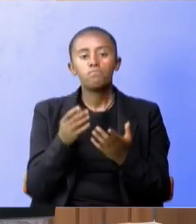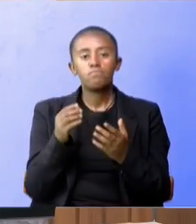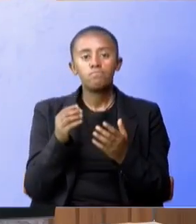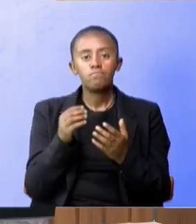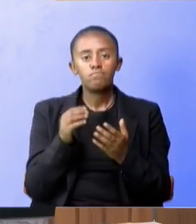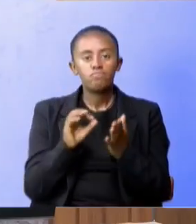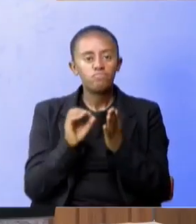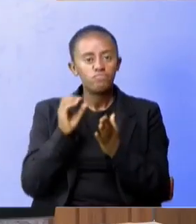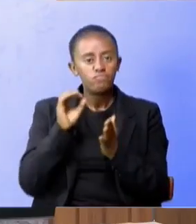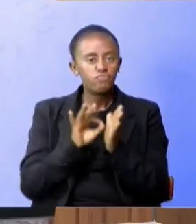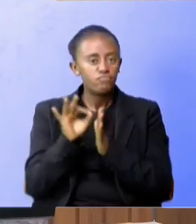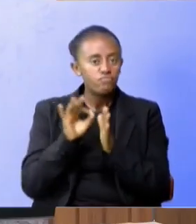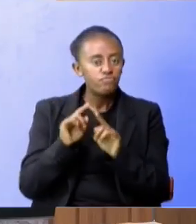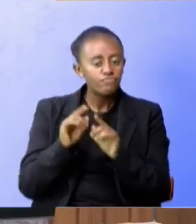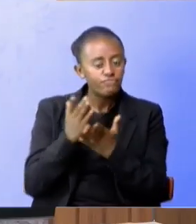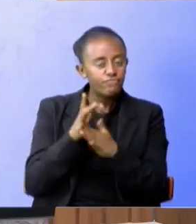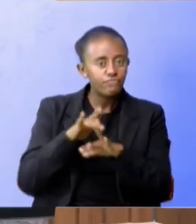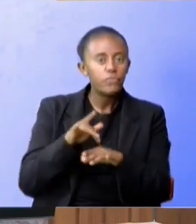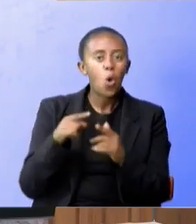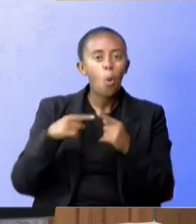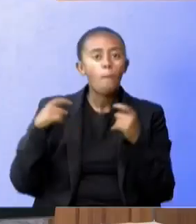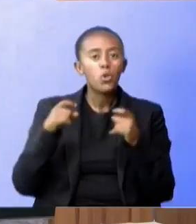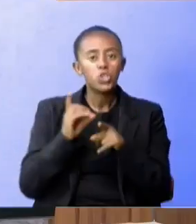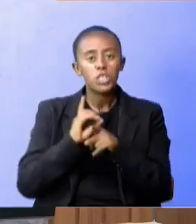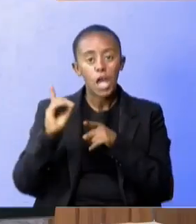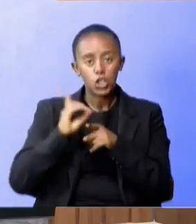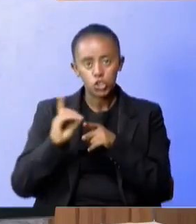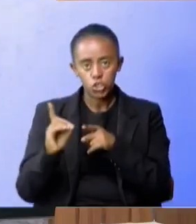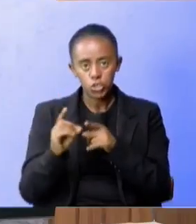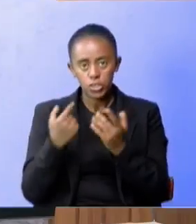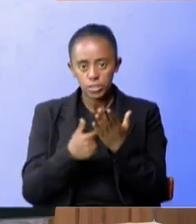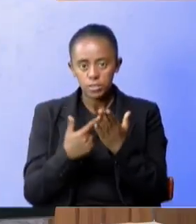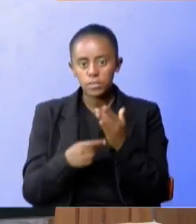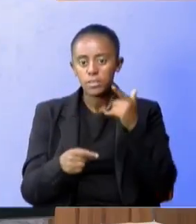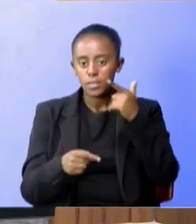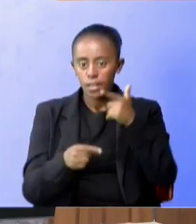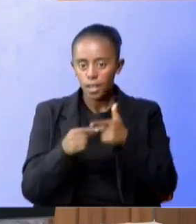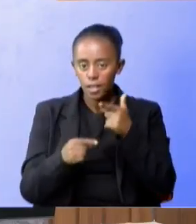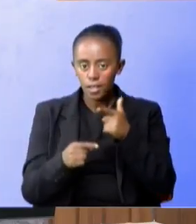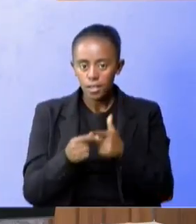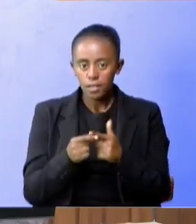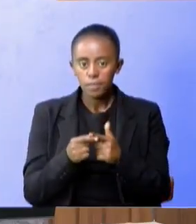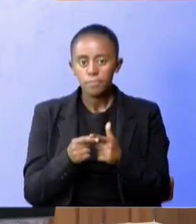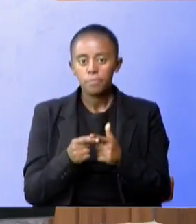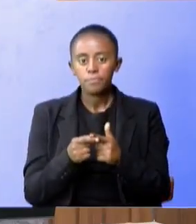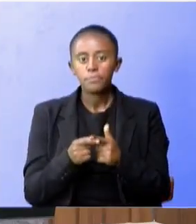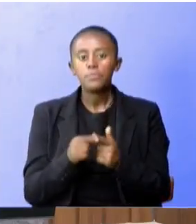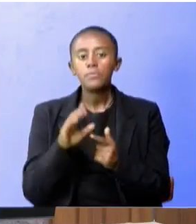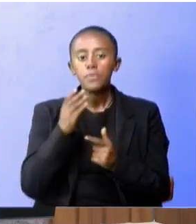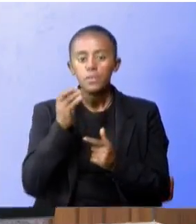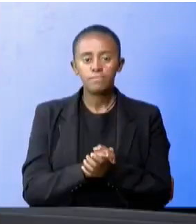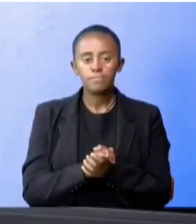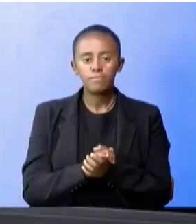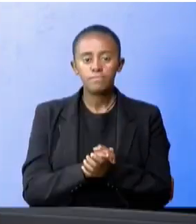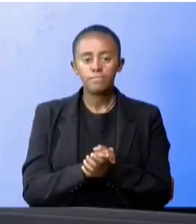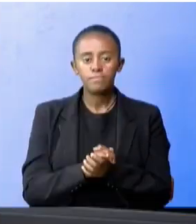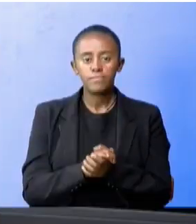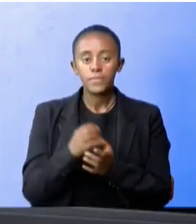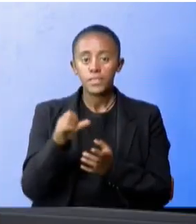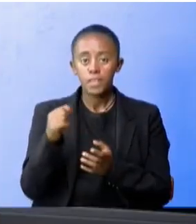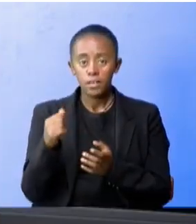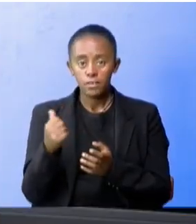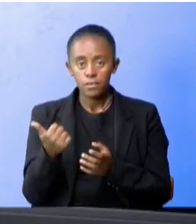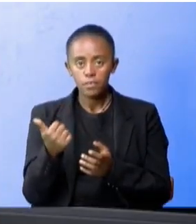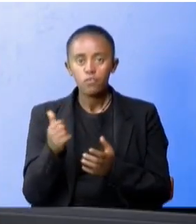in the opposite direction. Okay, this is the second type of antonym. The other